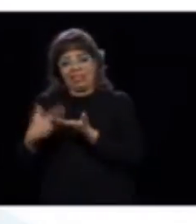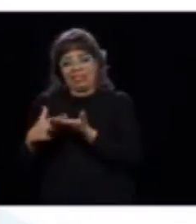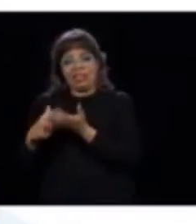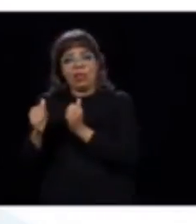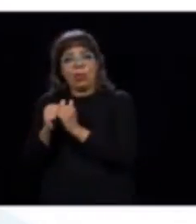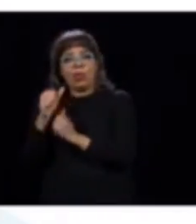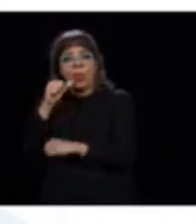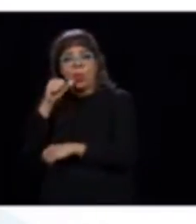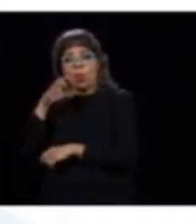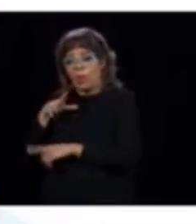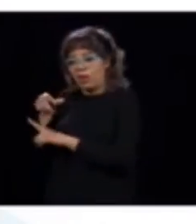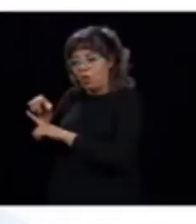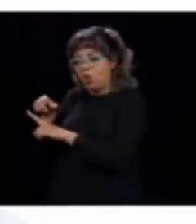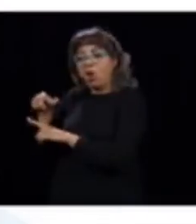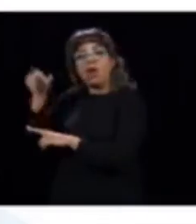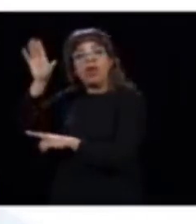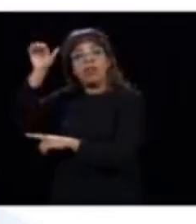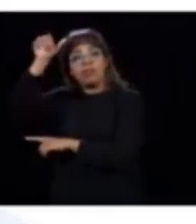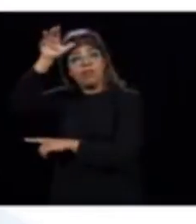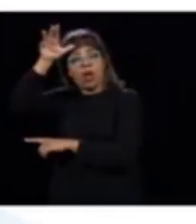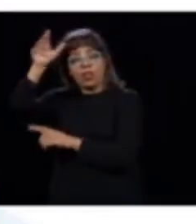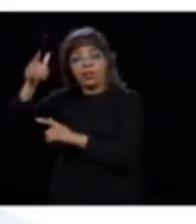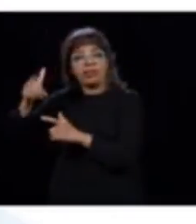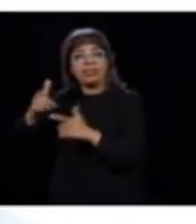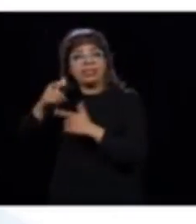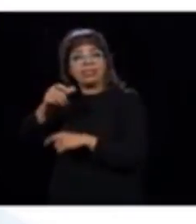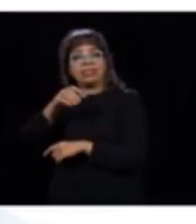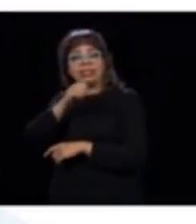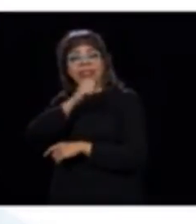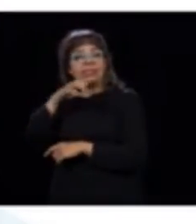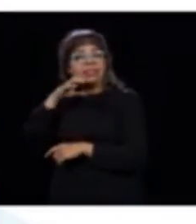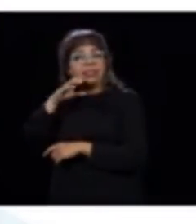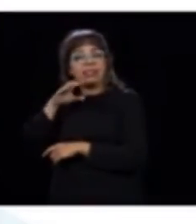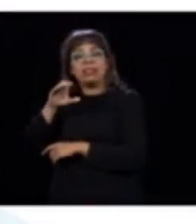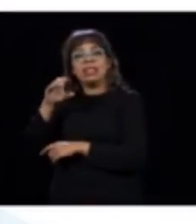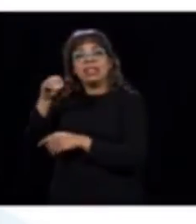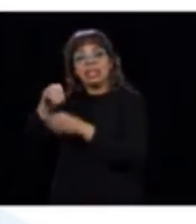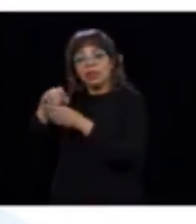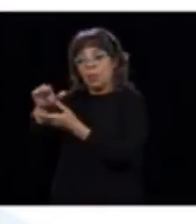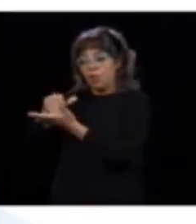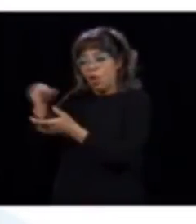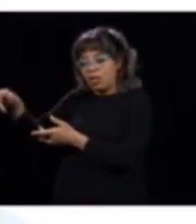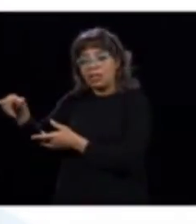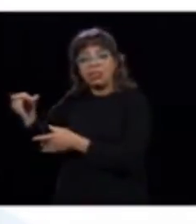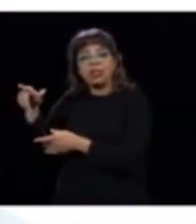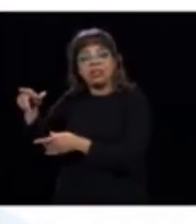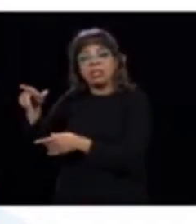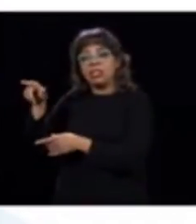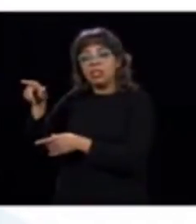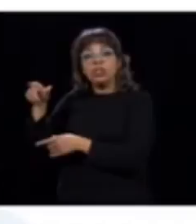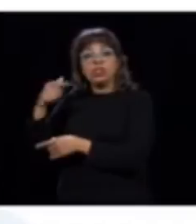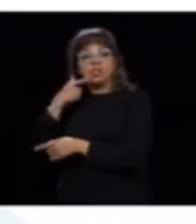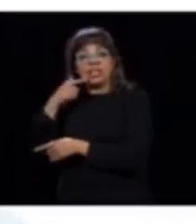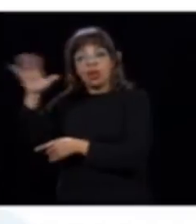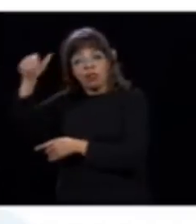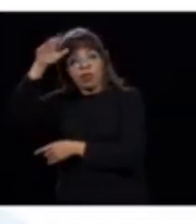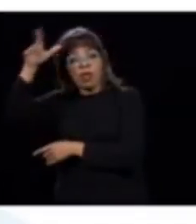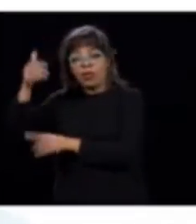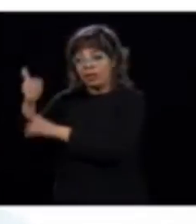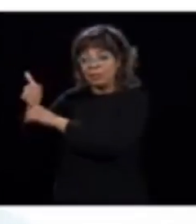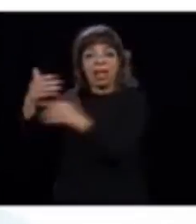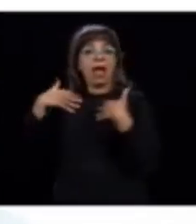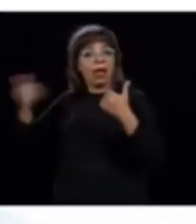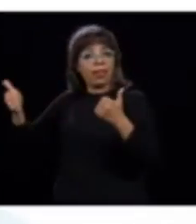Montreal. Her father is healthy and she wants to bring him home, but the facility is telling him